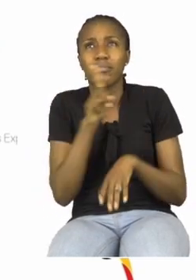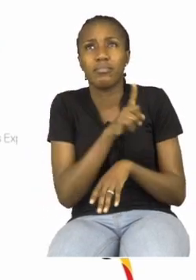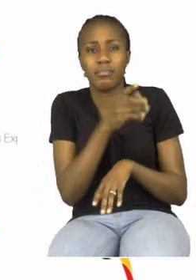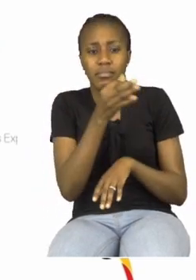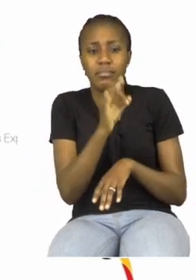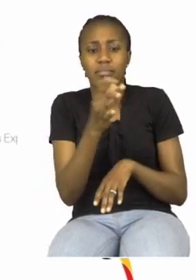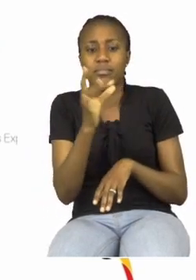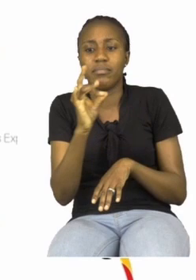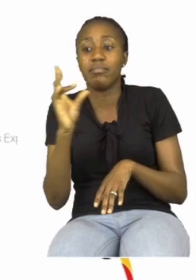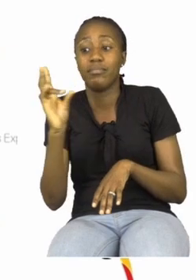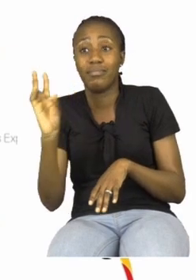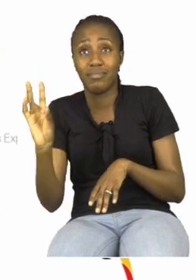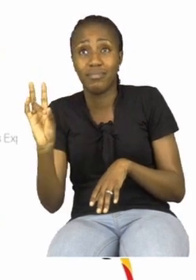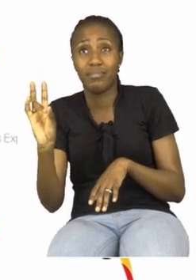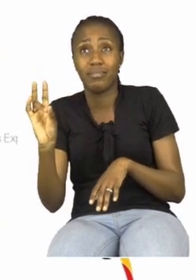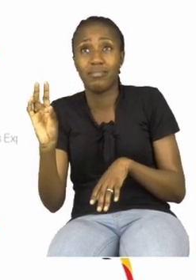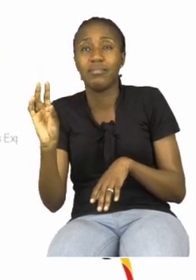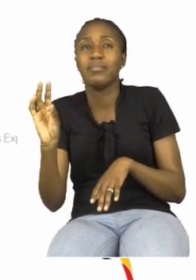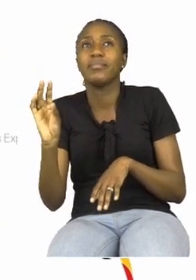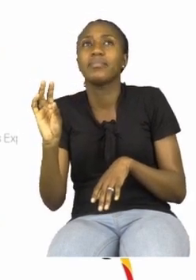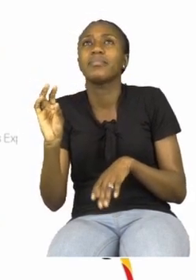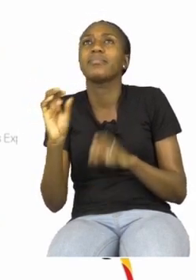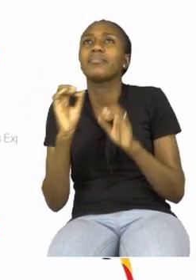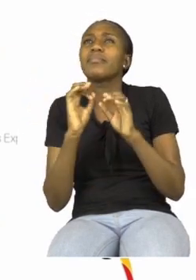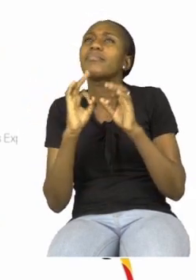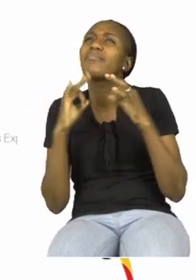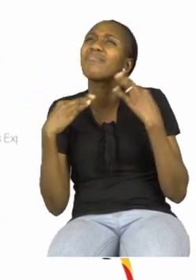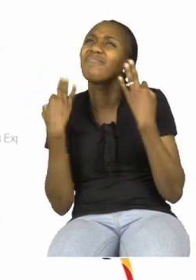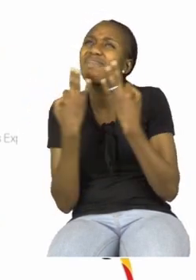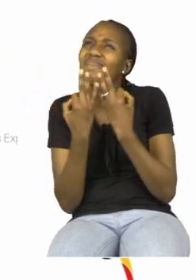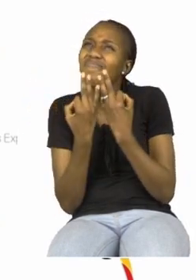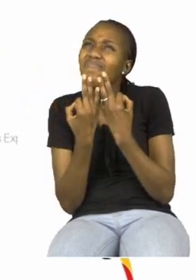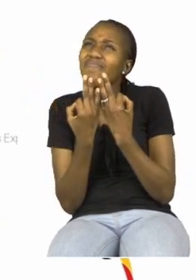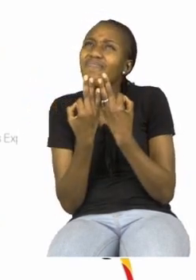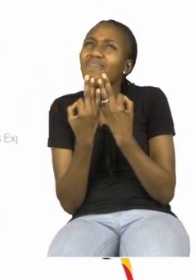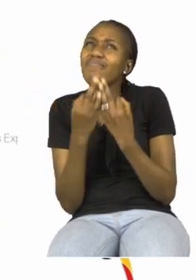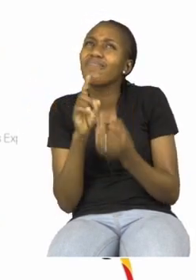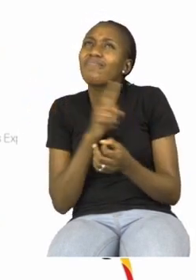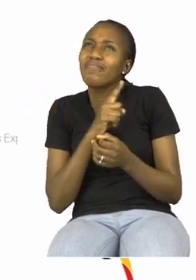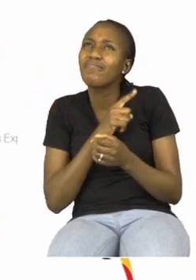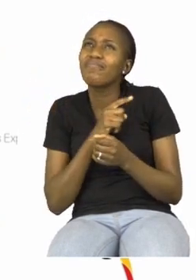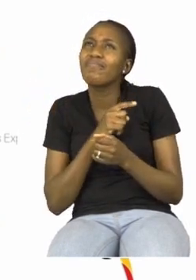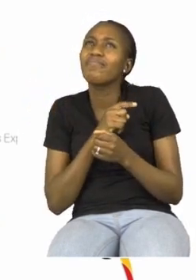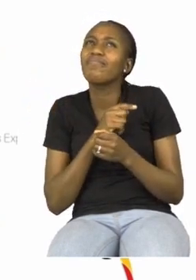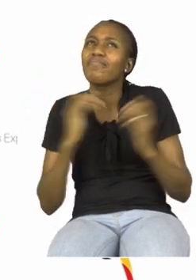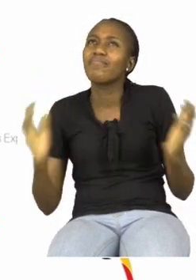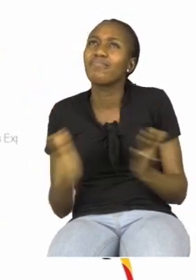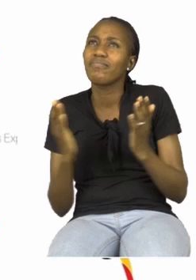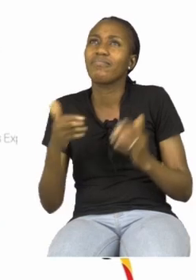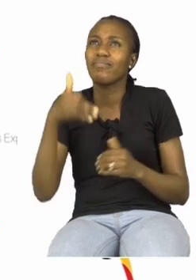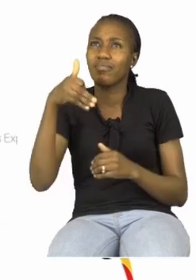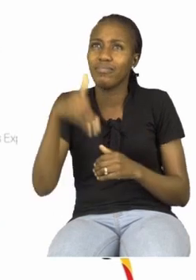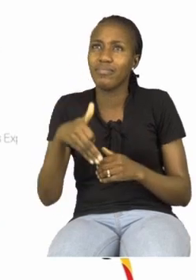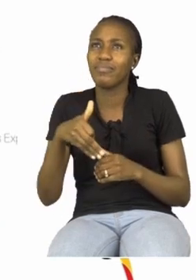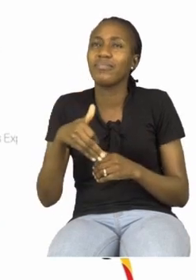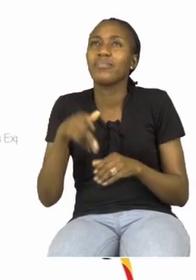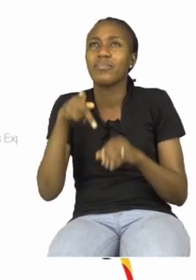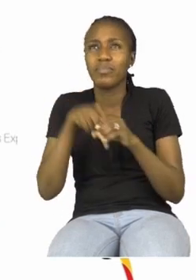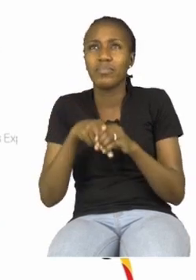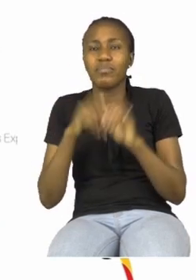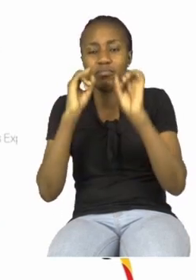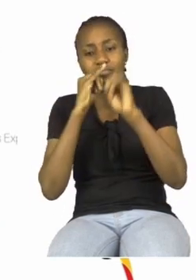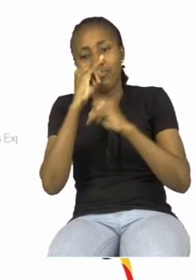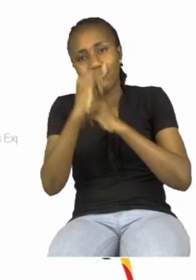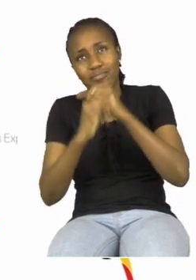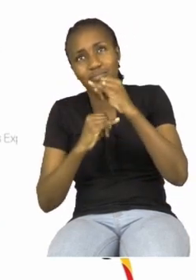1987, and the federation's reason of existence at that time was to enable Namibian cyclists to participate internationally and